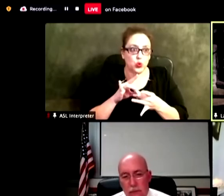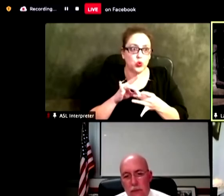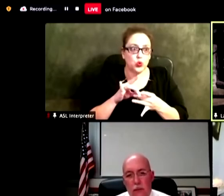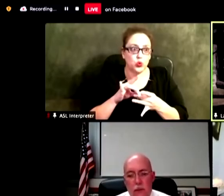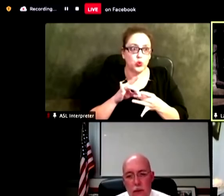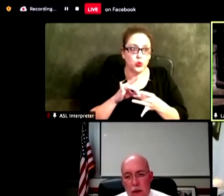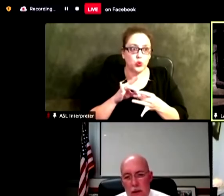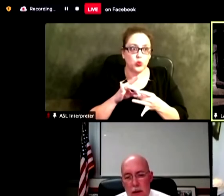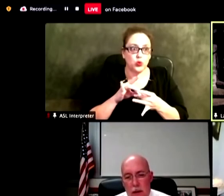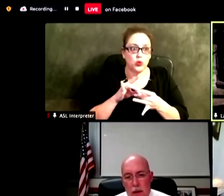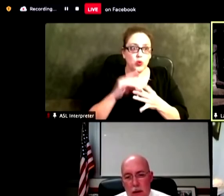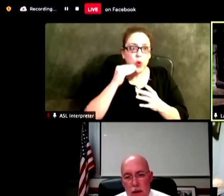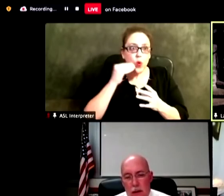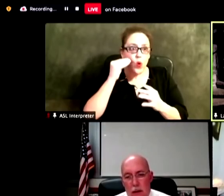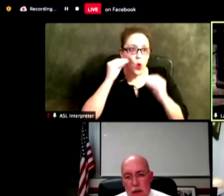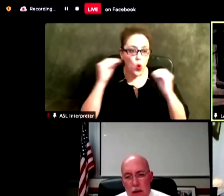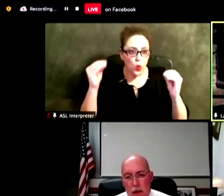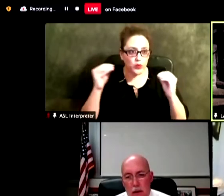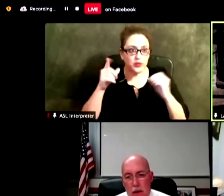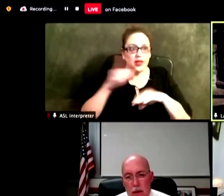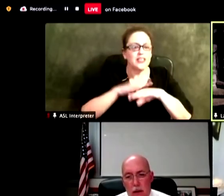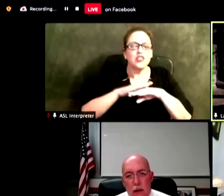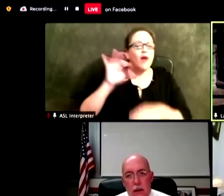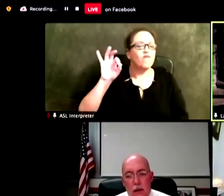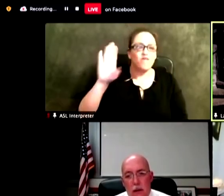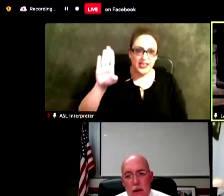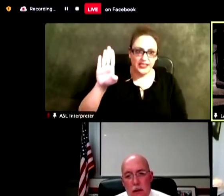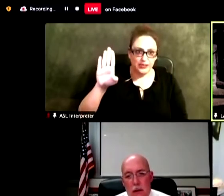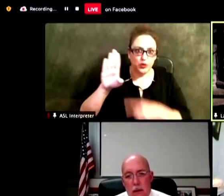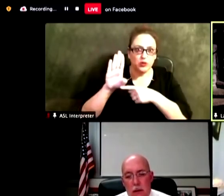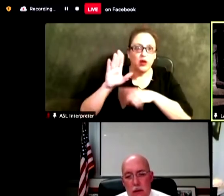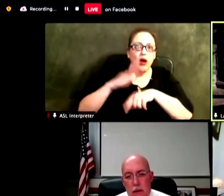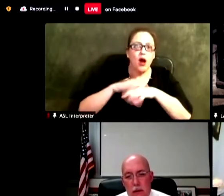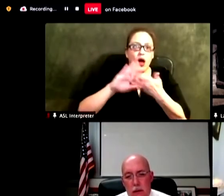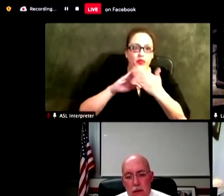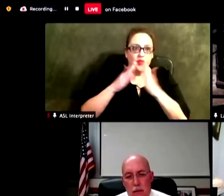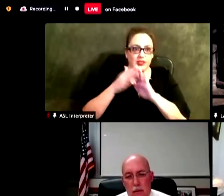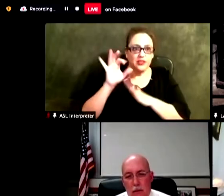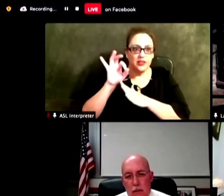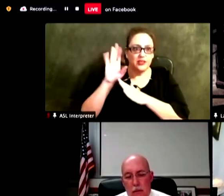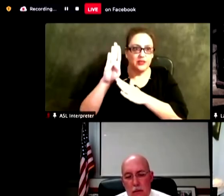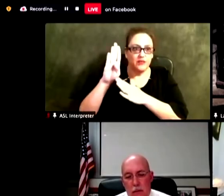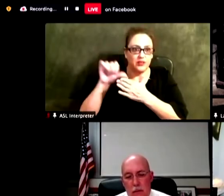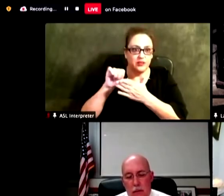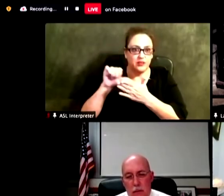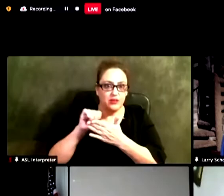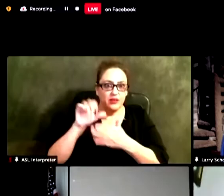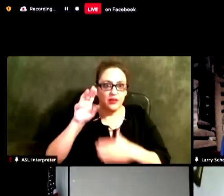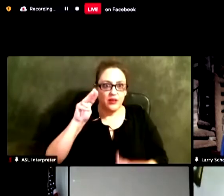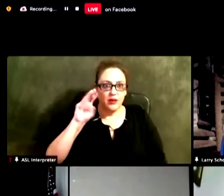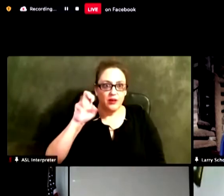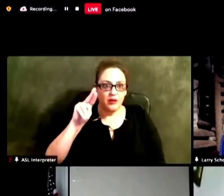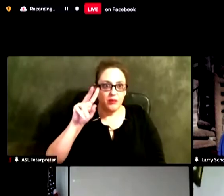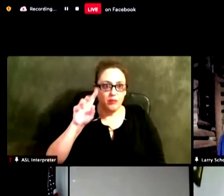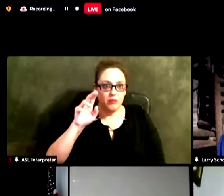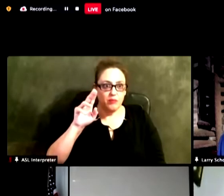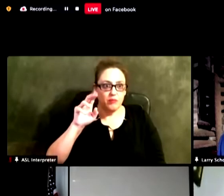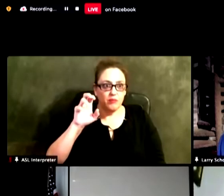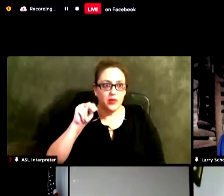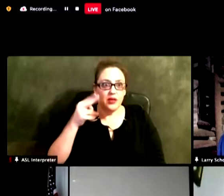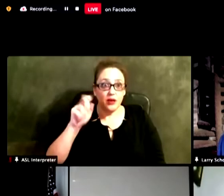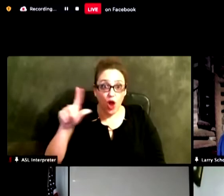related to homelessness. It's on Facebook, I'm being told. So I guess on the city's Facebook page. Okay, but can Mendenhall and Brown address my questions right now? You